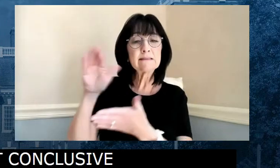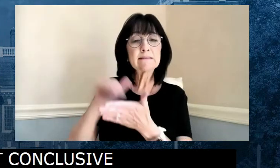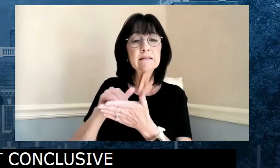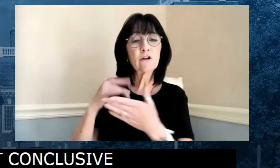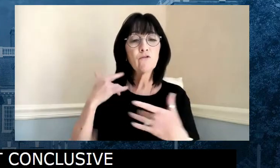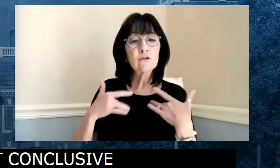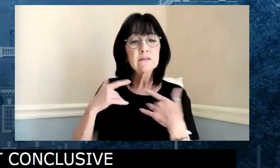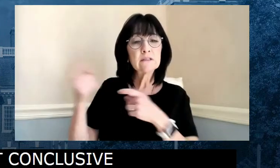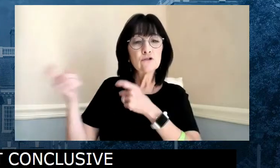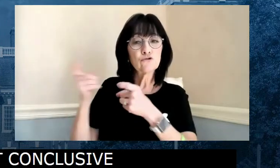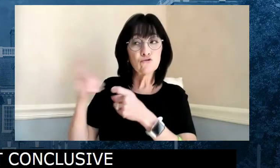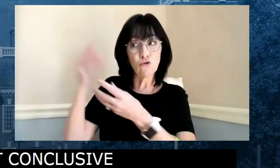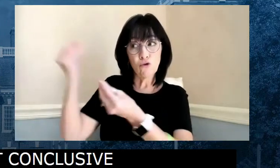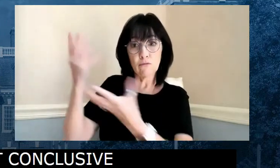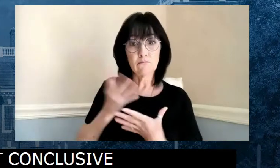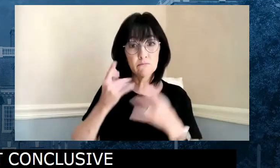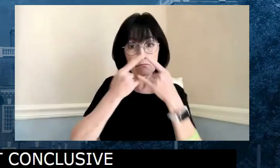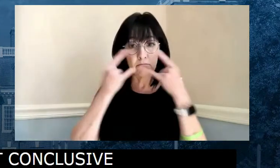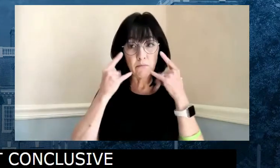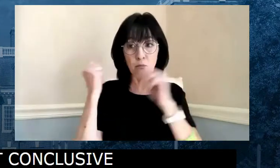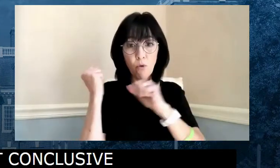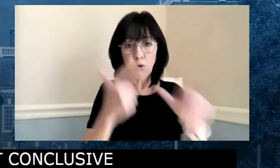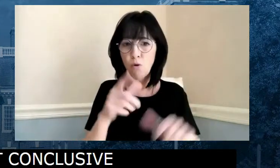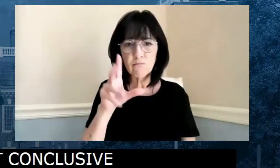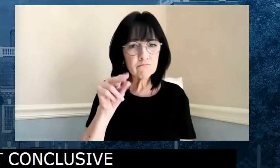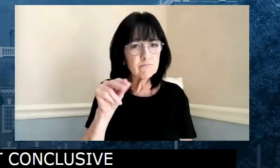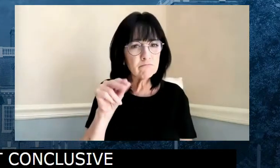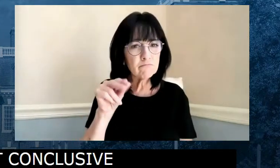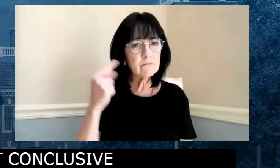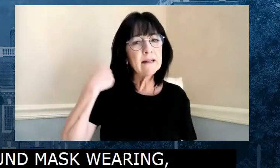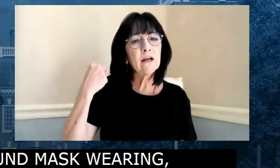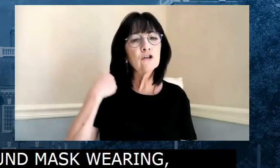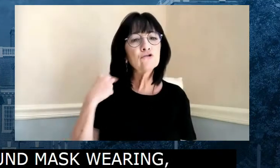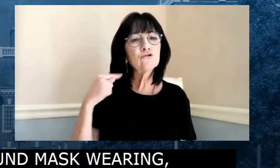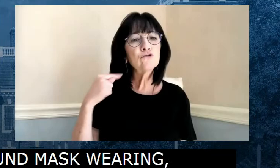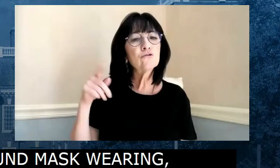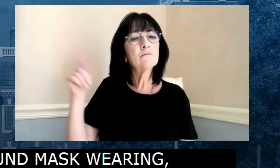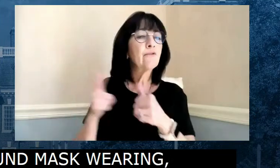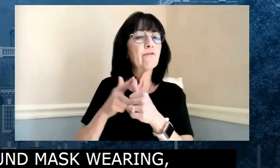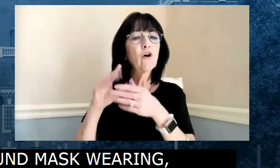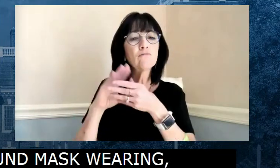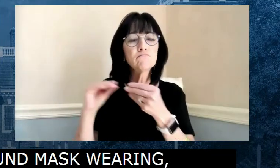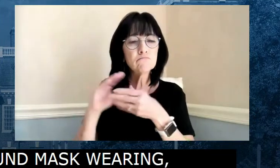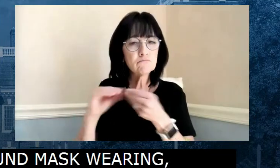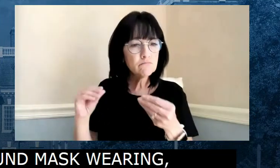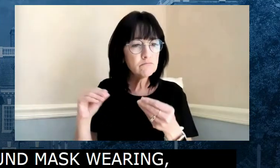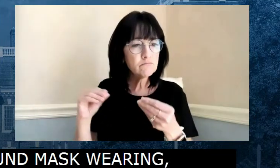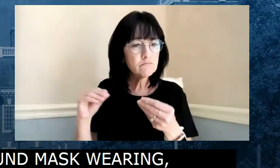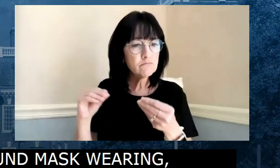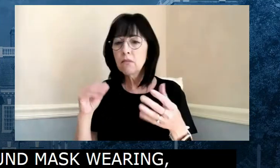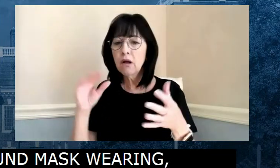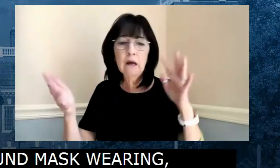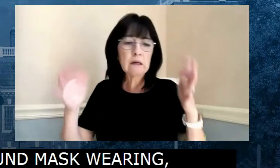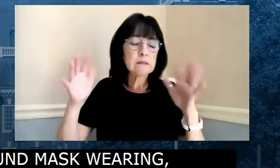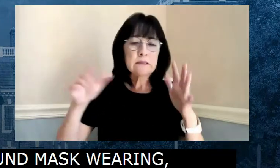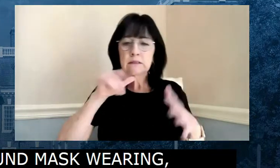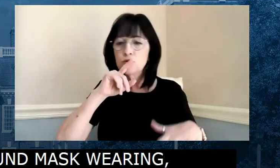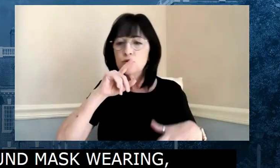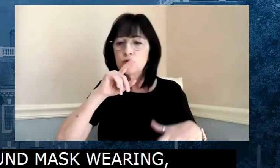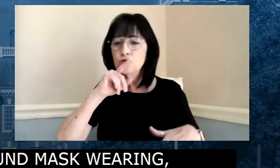wearing. Gradually over the last year, we've learned that wearing a mask has been the most important thing that folks could do because